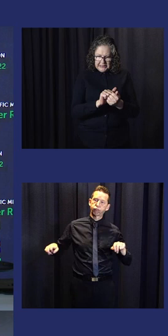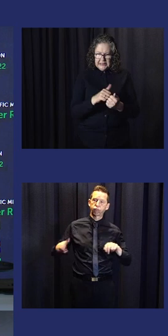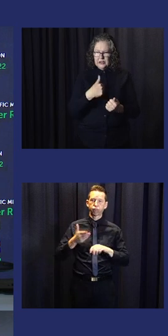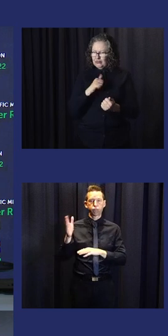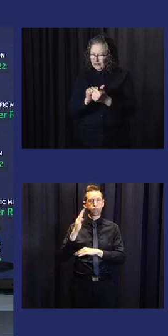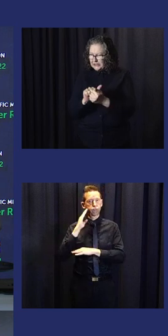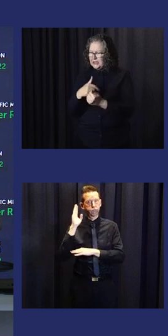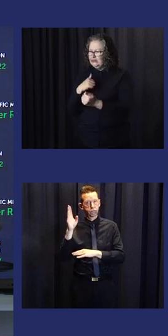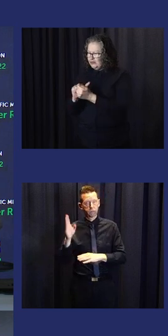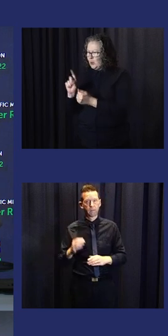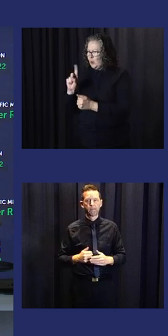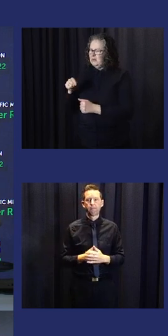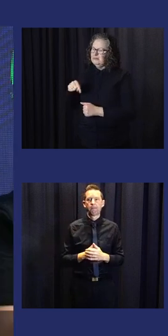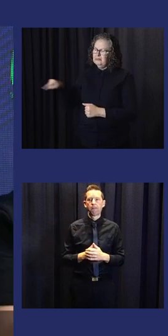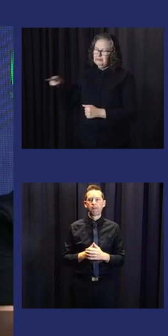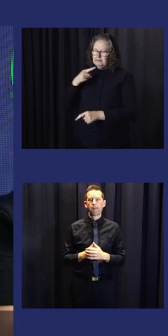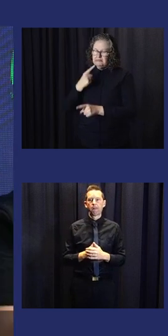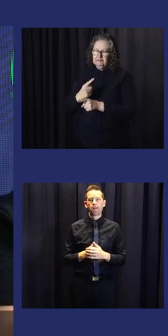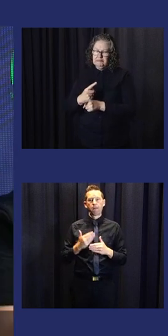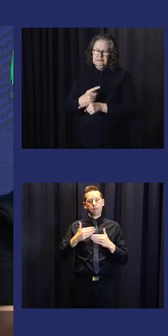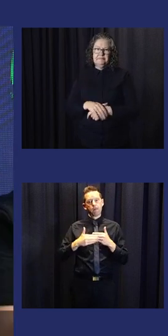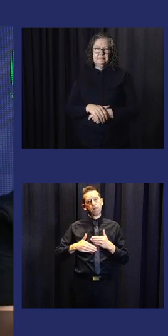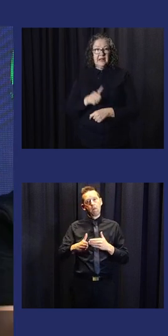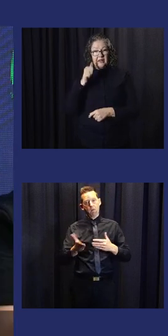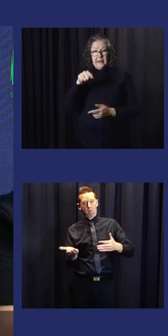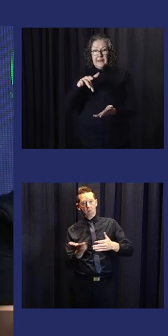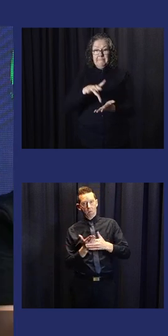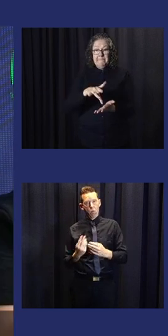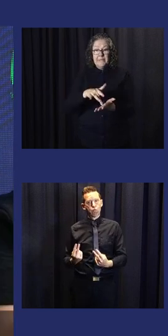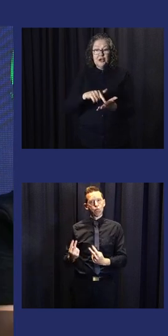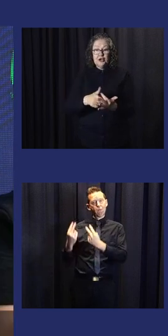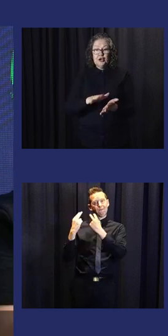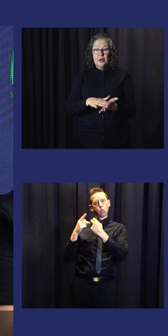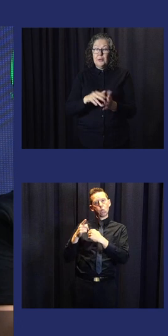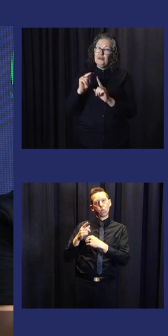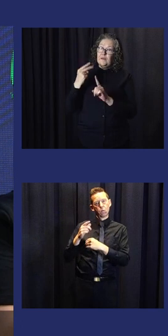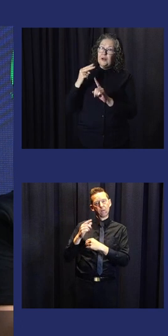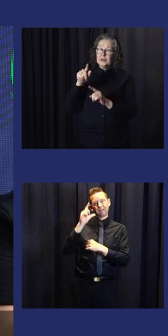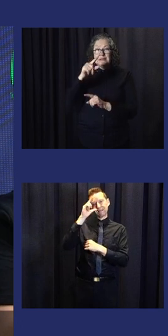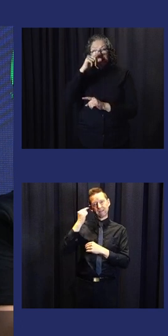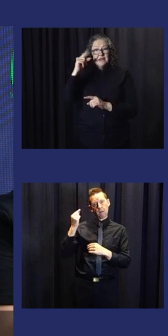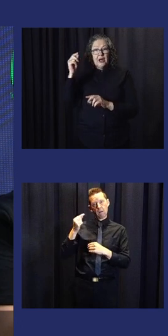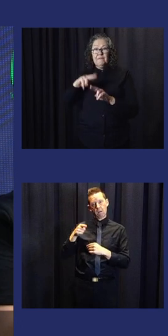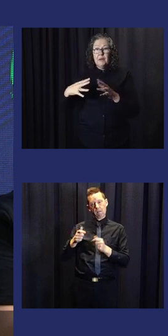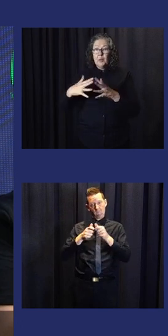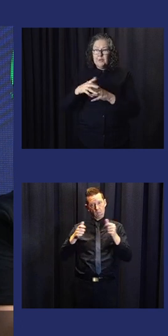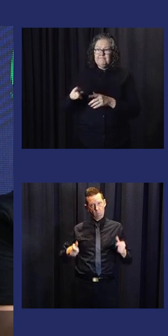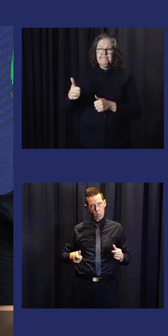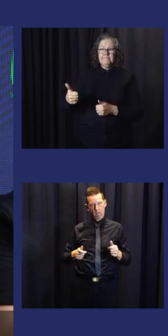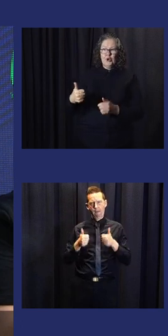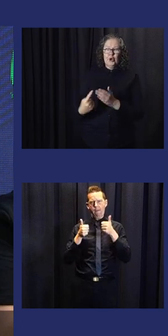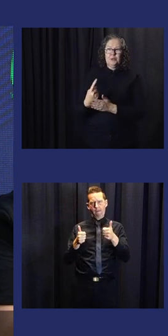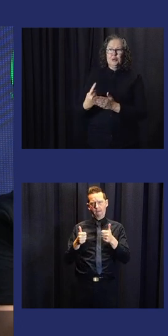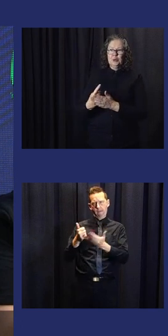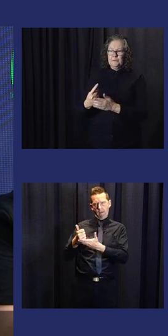panelists on their points, I think that, the midterm review of the Sendai framework offers a great opportunity to look at what needs